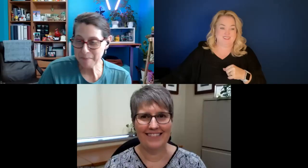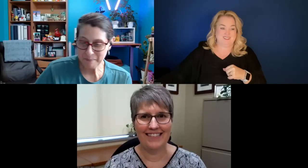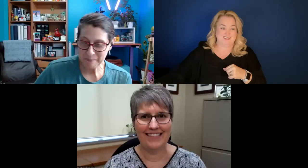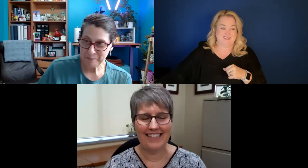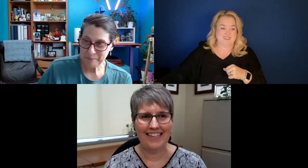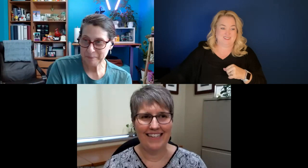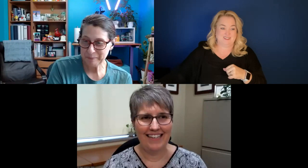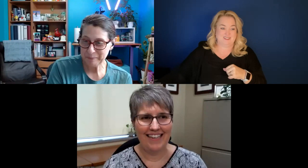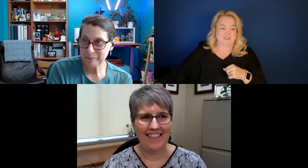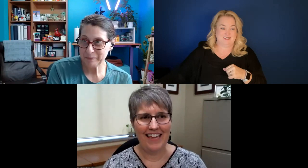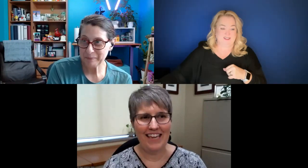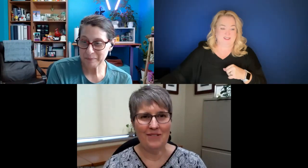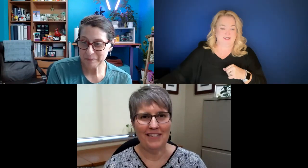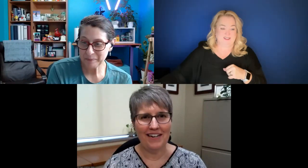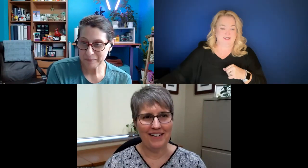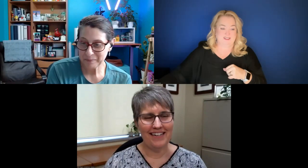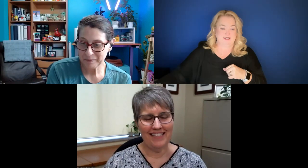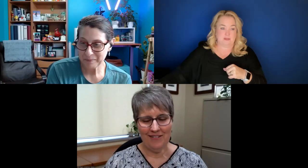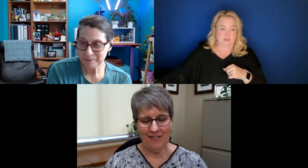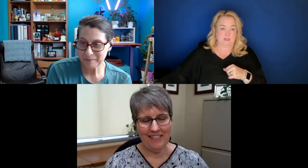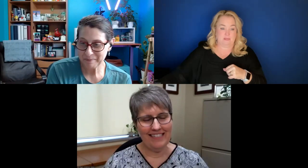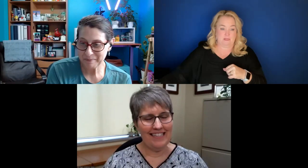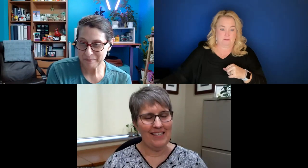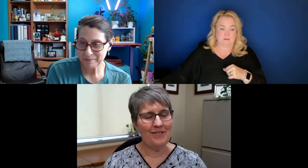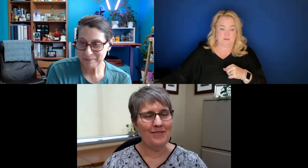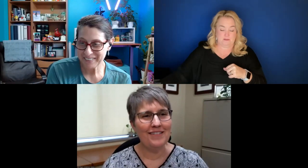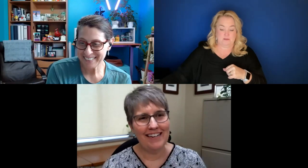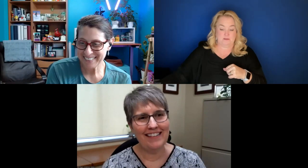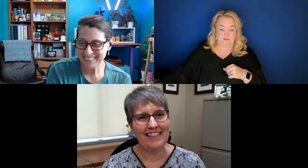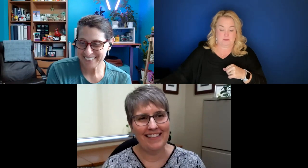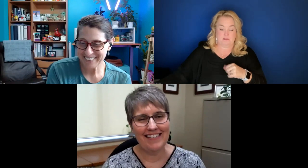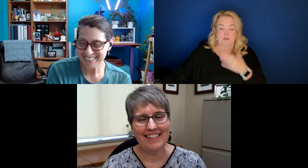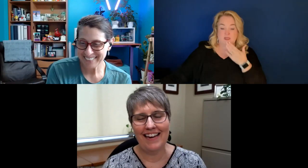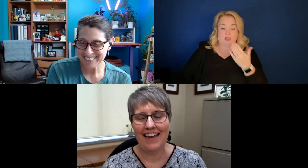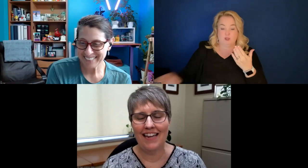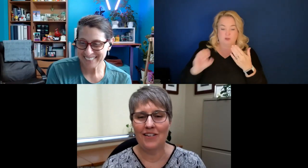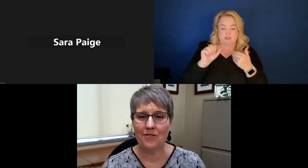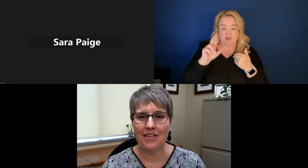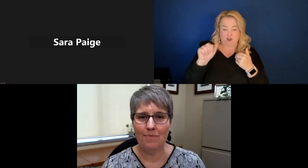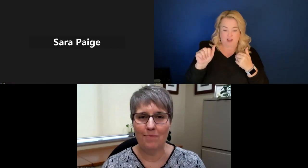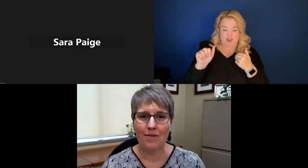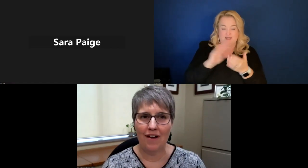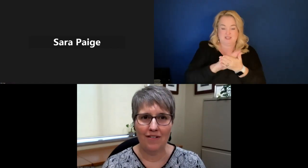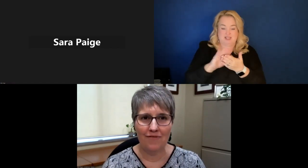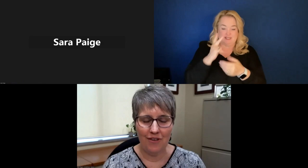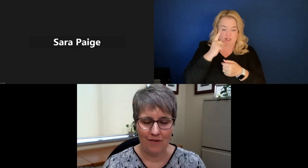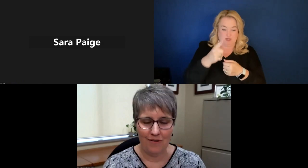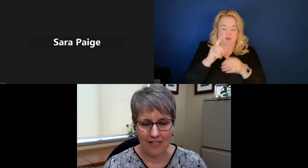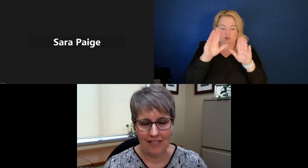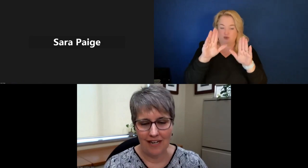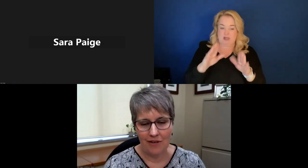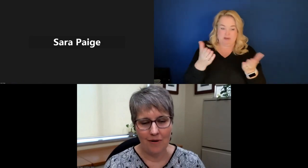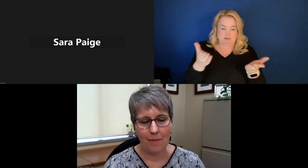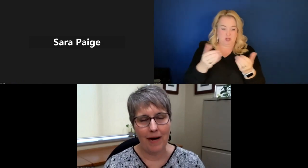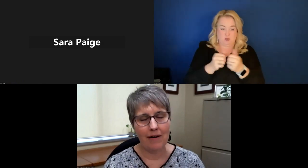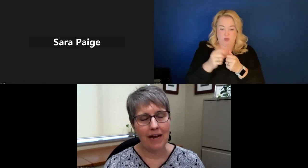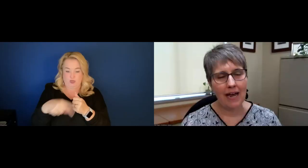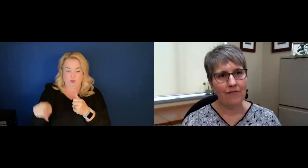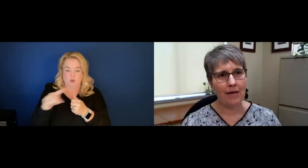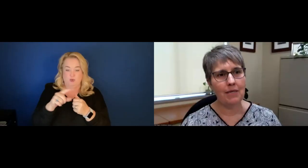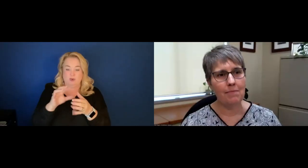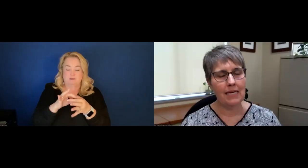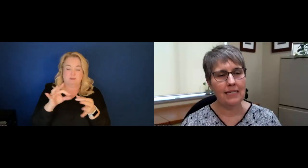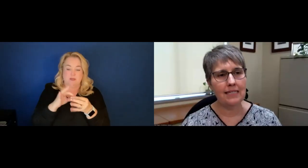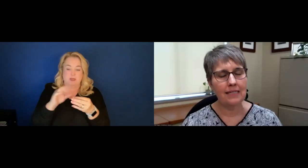Means. Thank you, Sarah. It's so good to see you in this setting, and it's great to be with all of you to tell you about